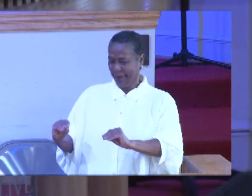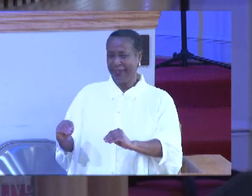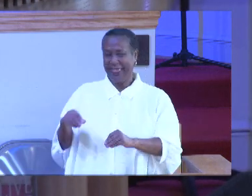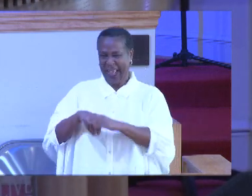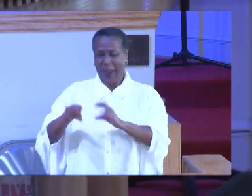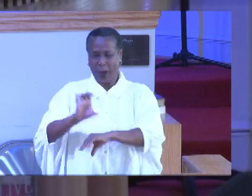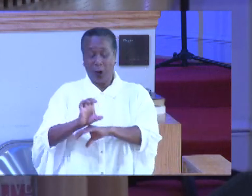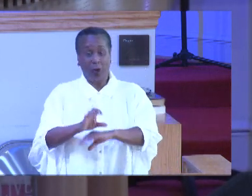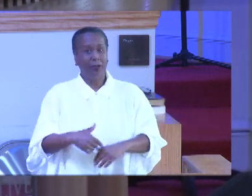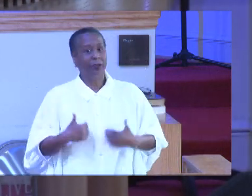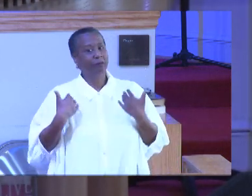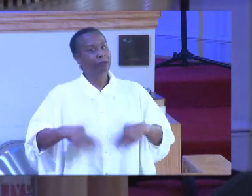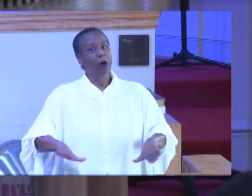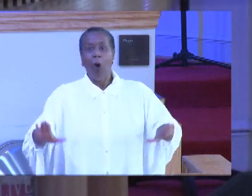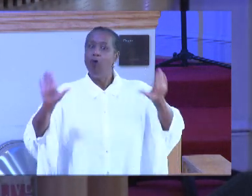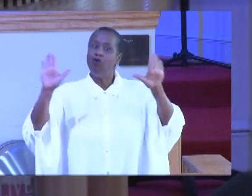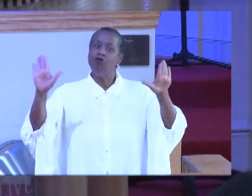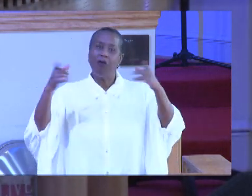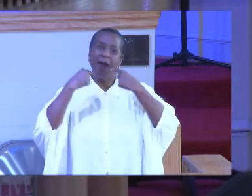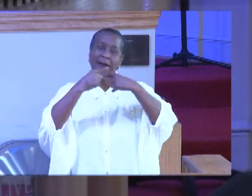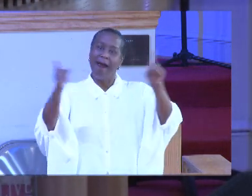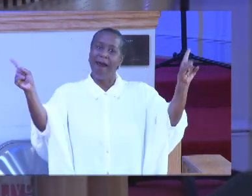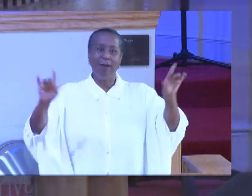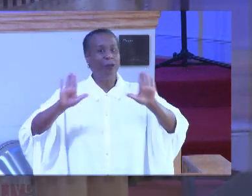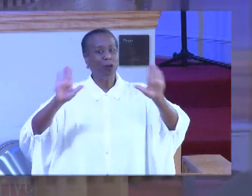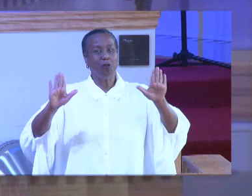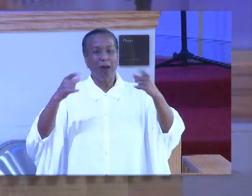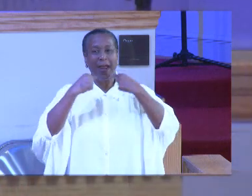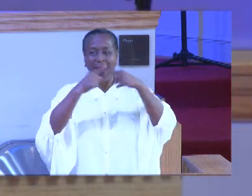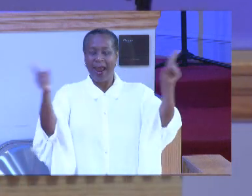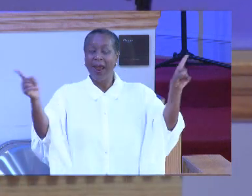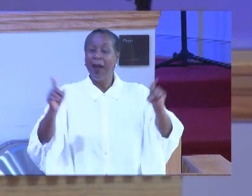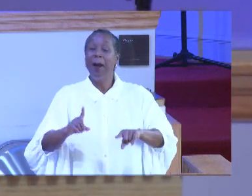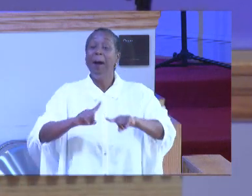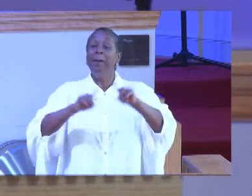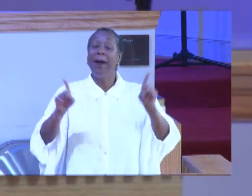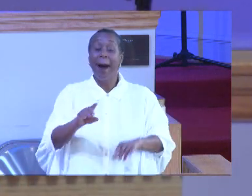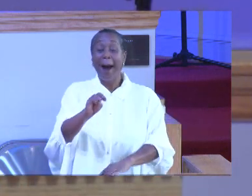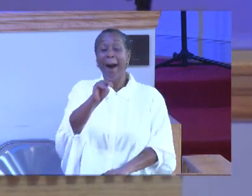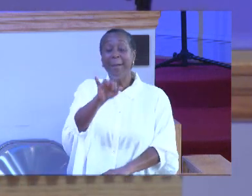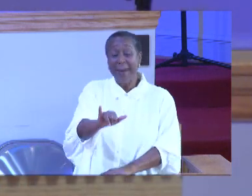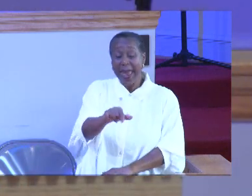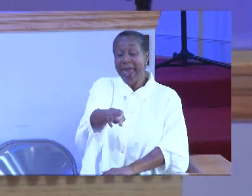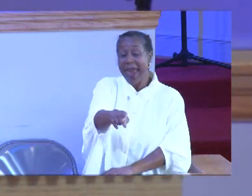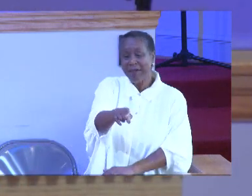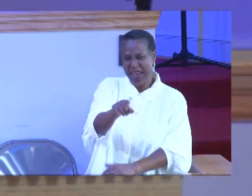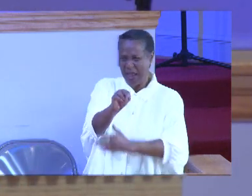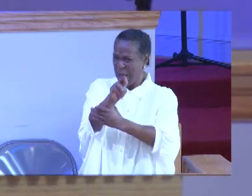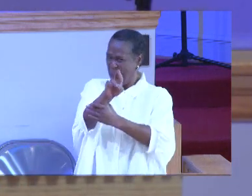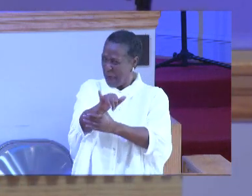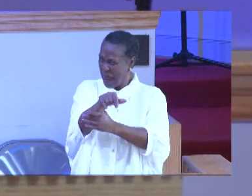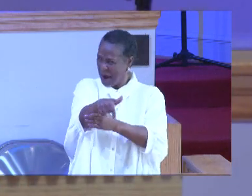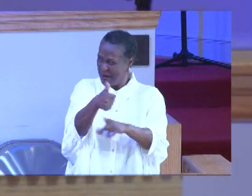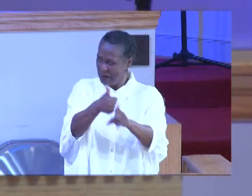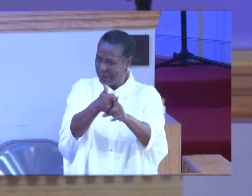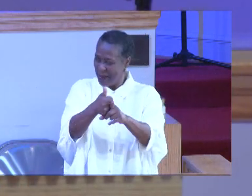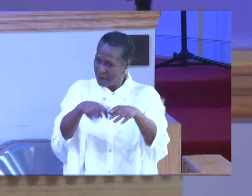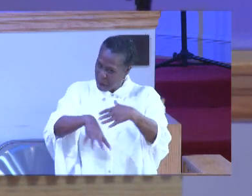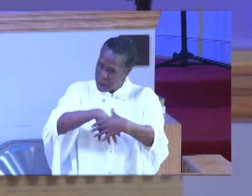It was a great declaration. It was a truthful declaration. But Mary here gives the greatest declaration of